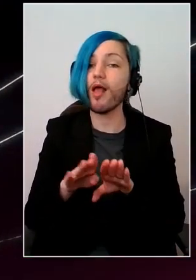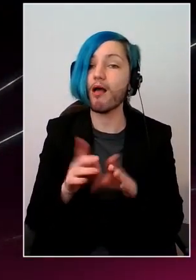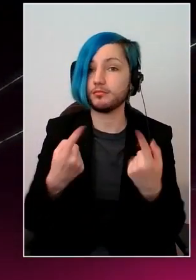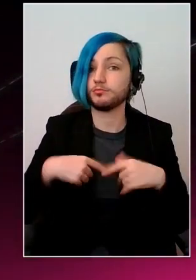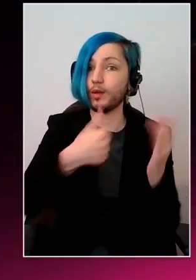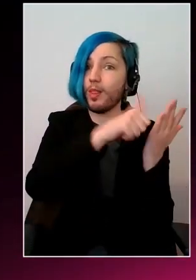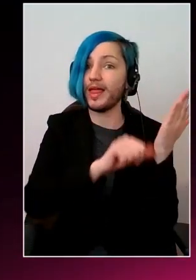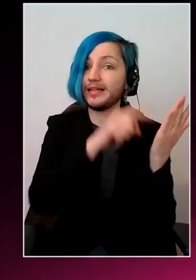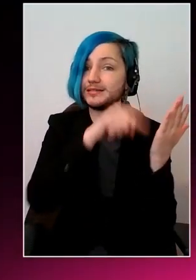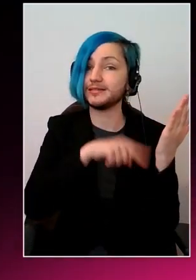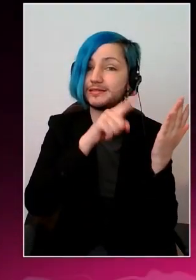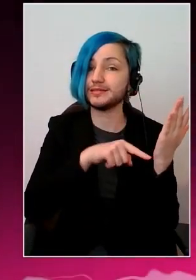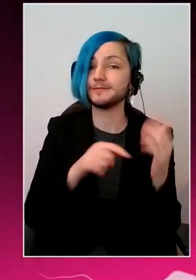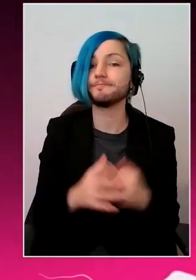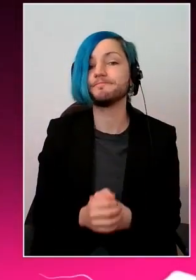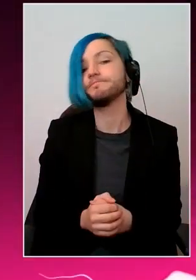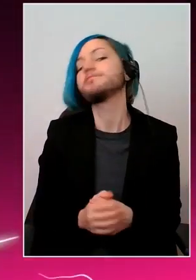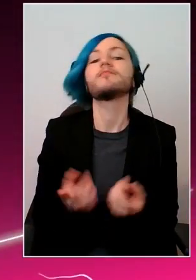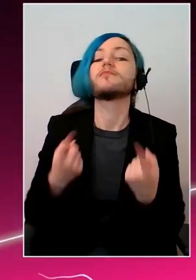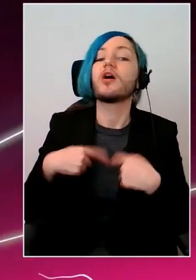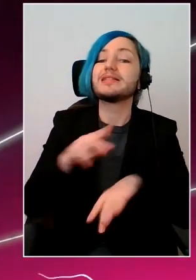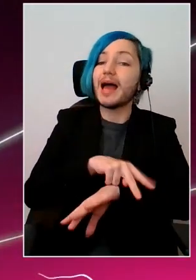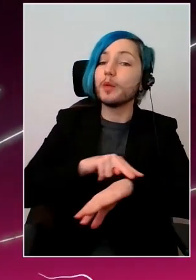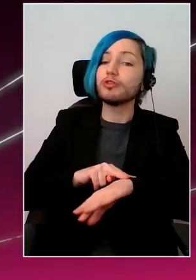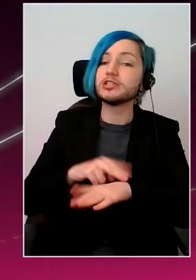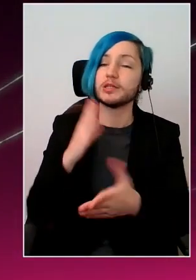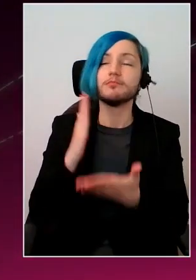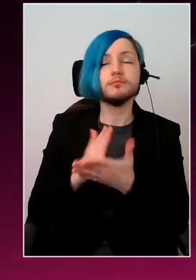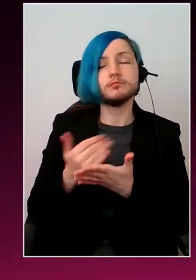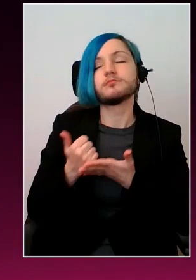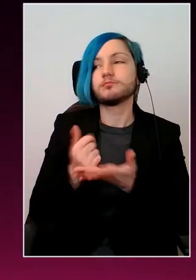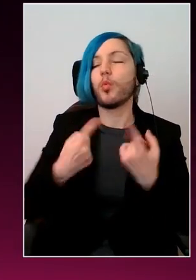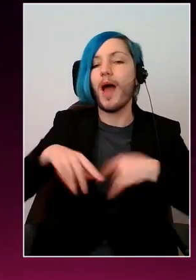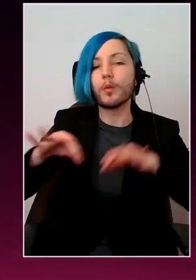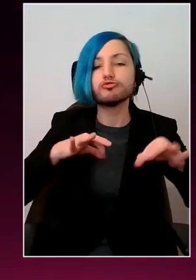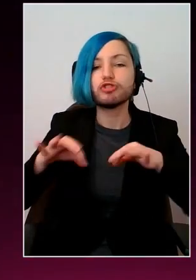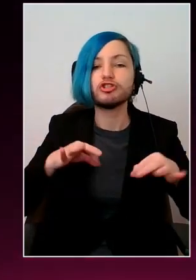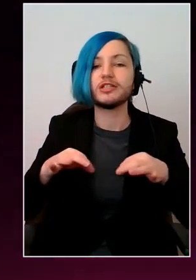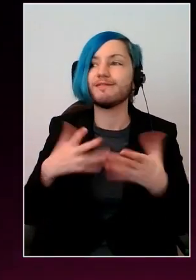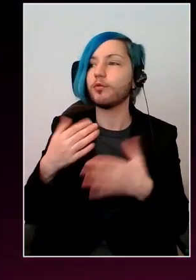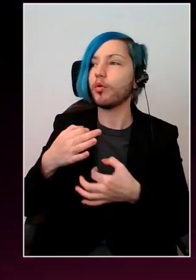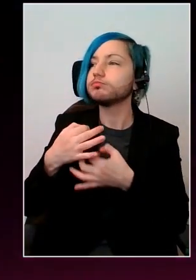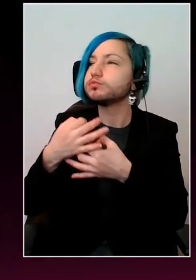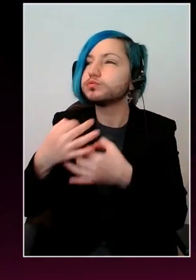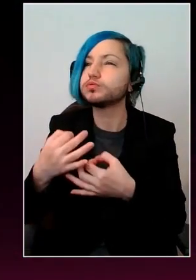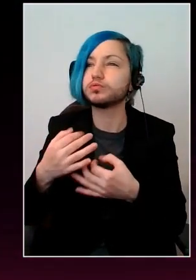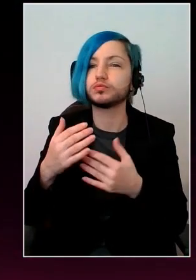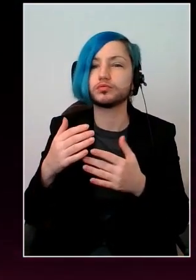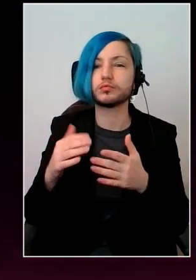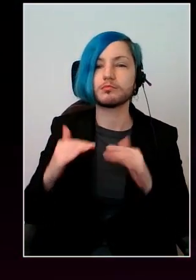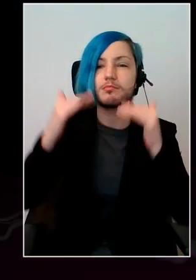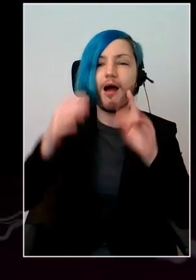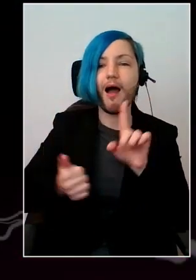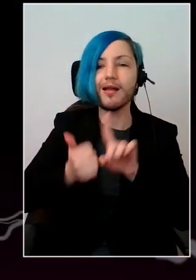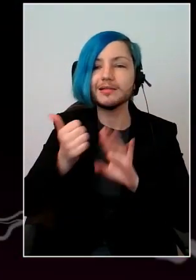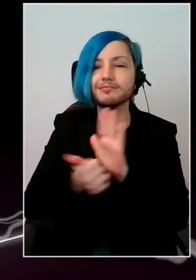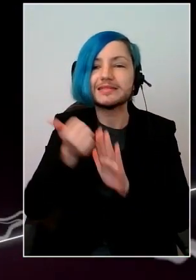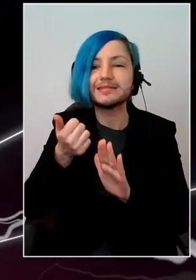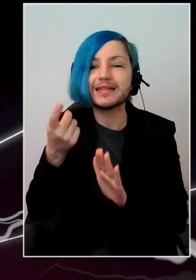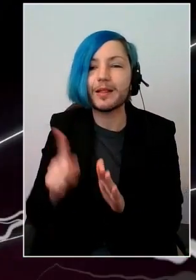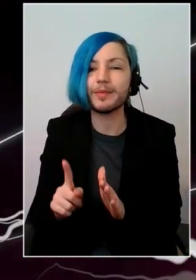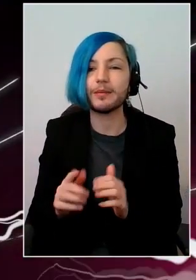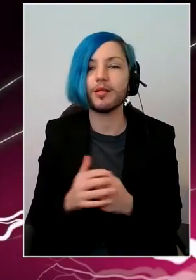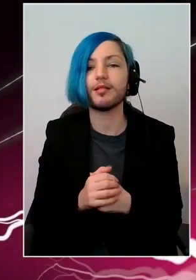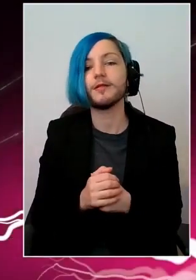For us, apprenticeships are the backbone of our strategy for attracting and developing high calibre people, including many with